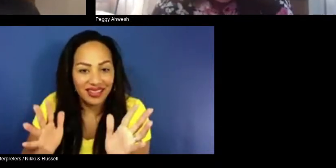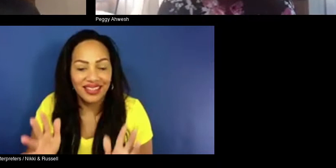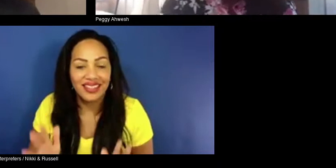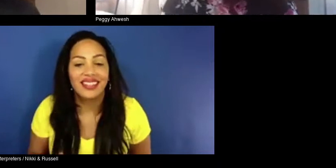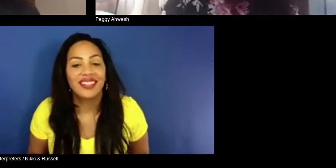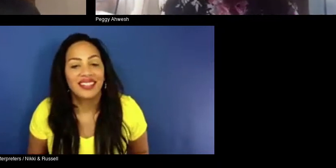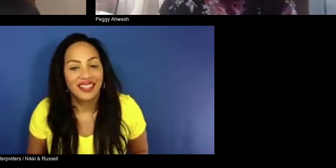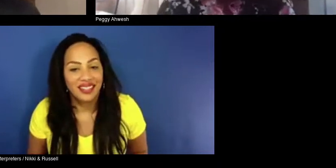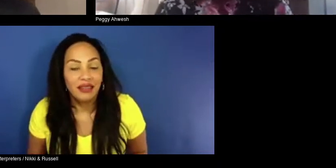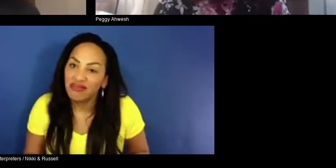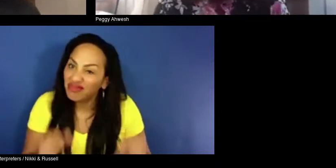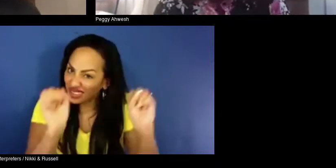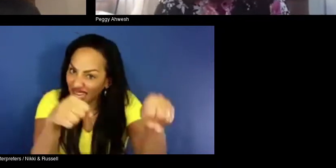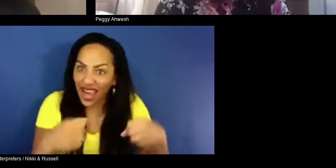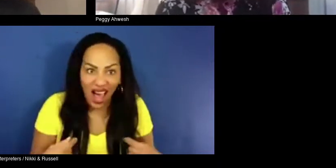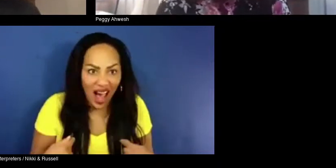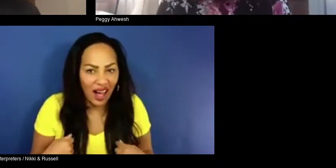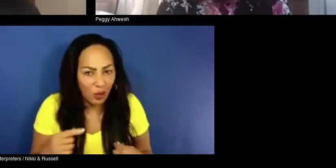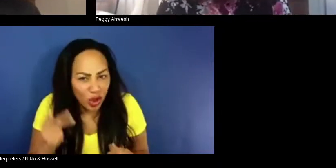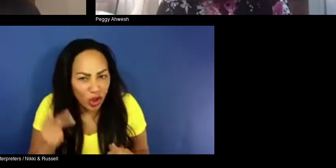Impersonality. And then, so then